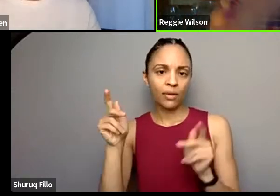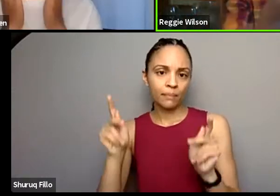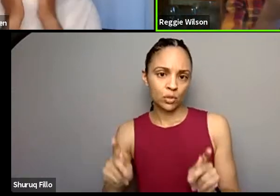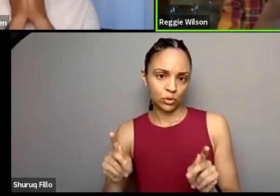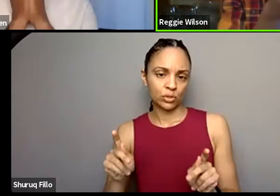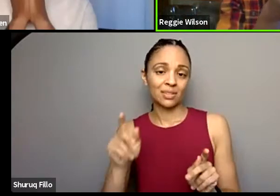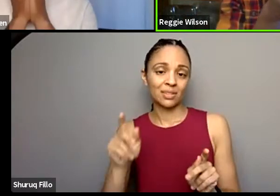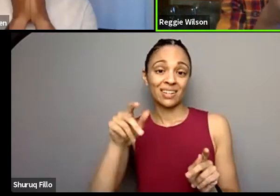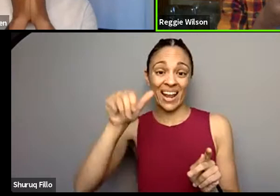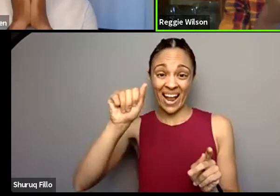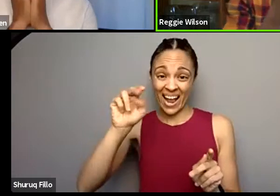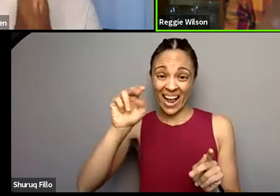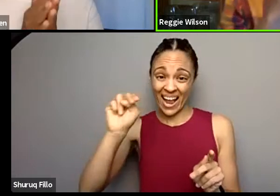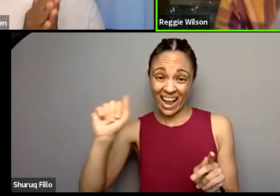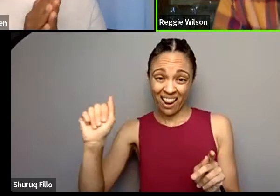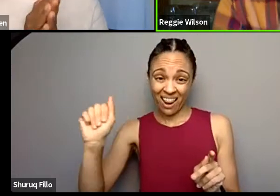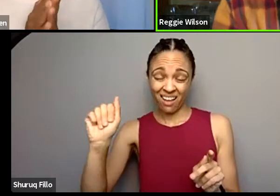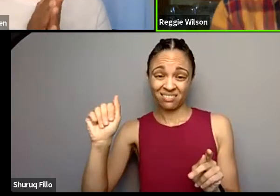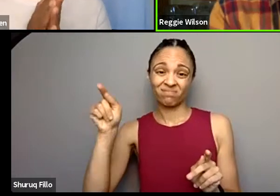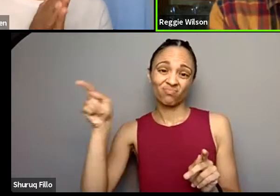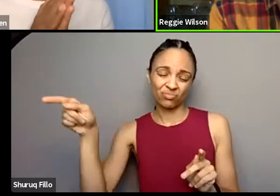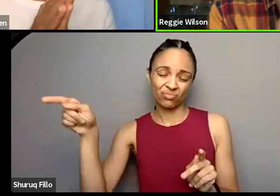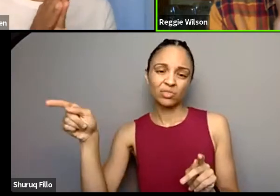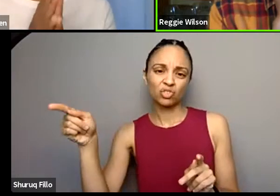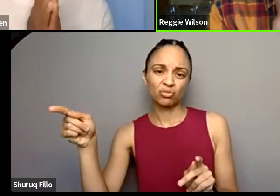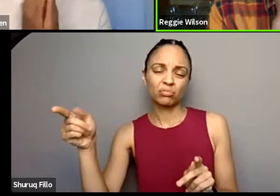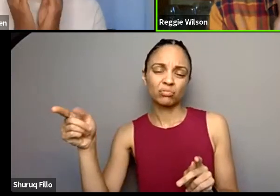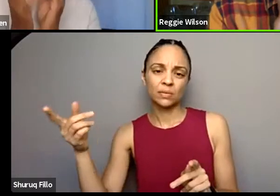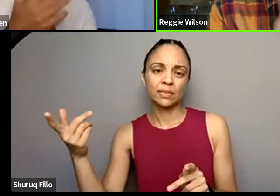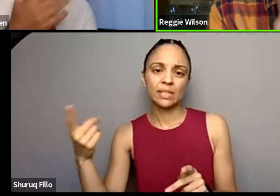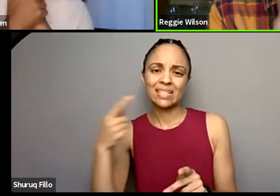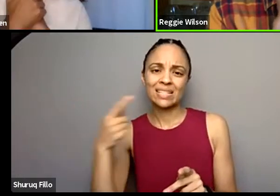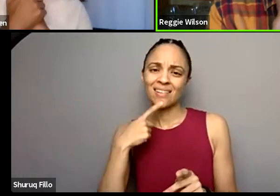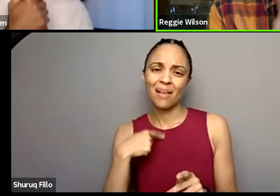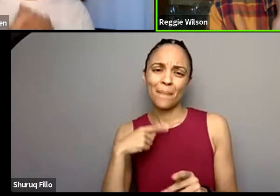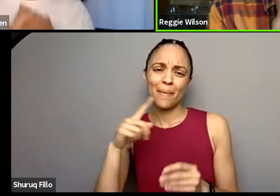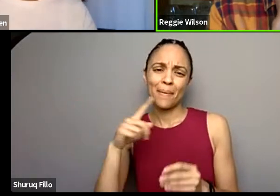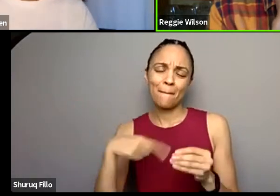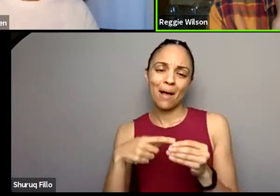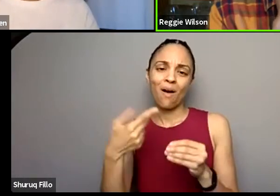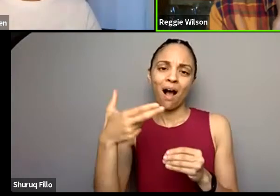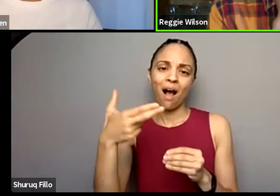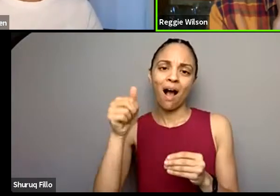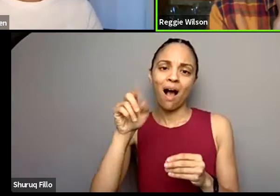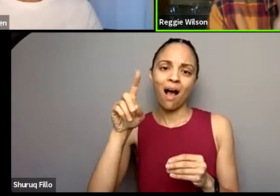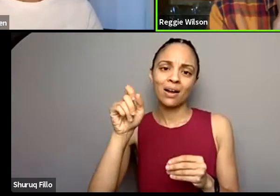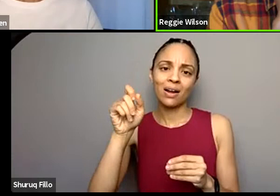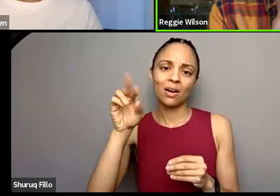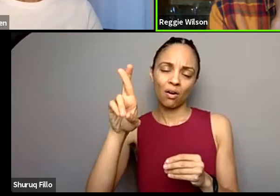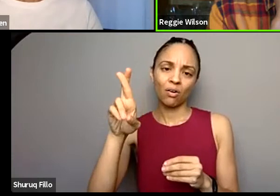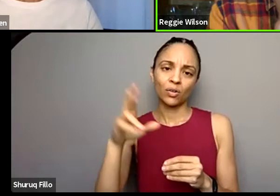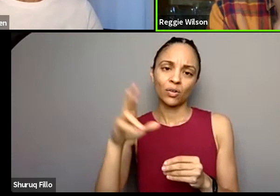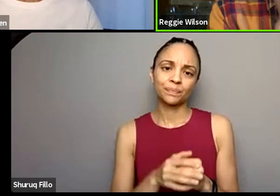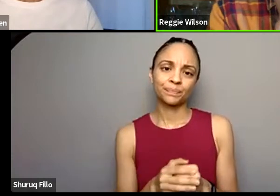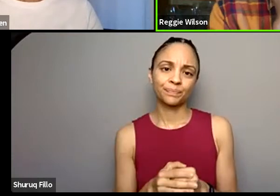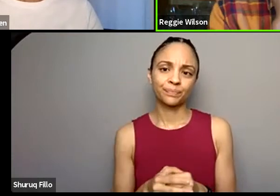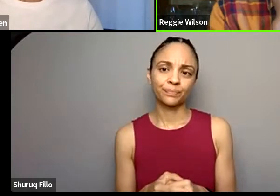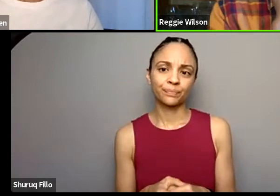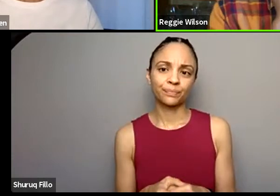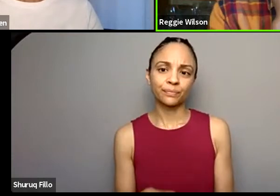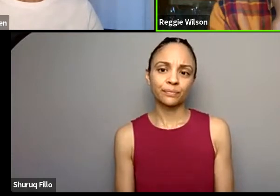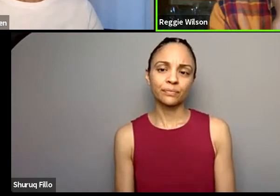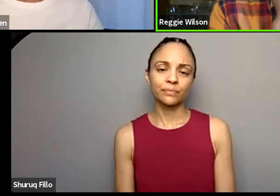when we were talking about little, like really fabulous, and she went on, she danced with us for about 10 years,